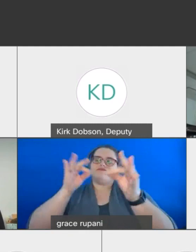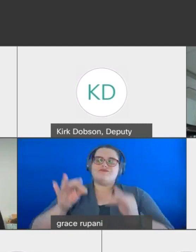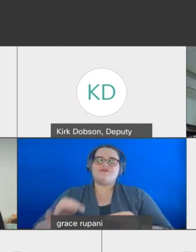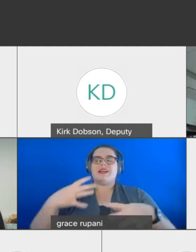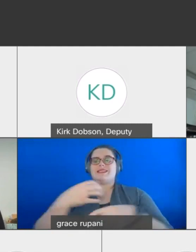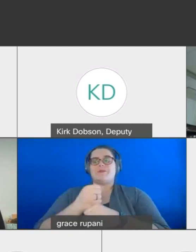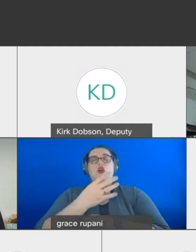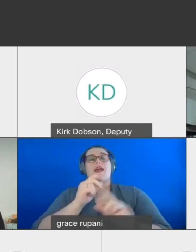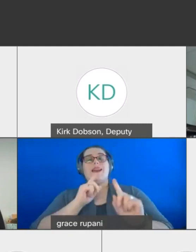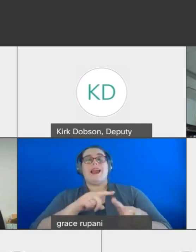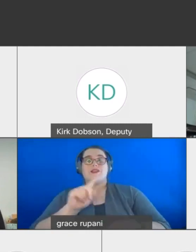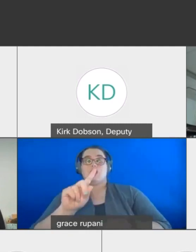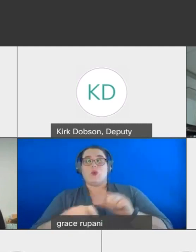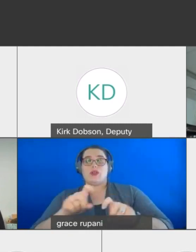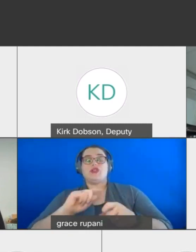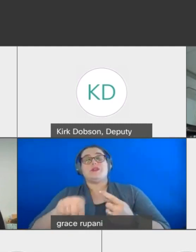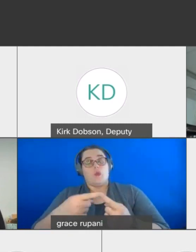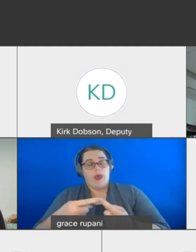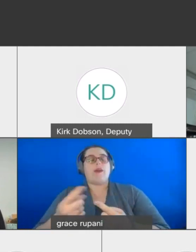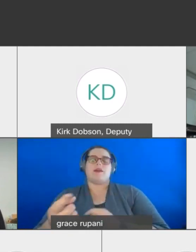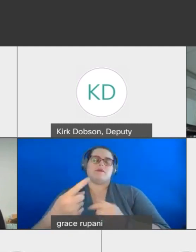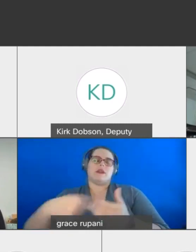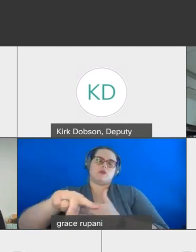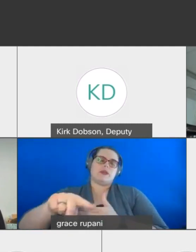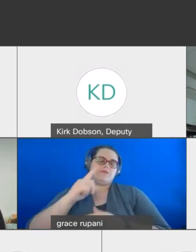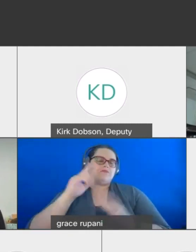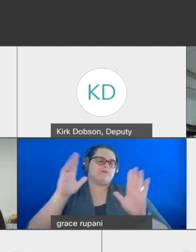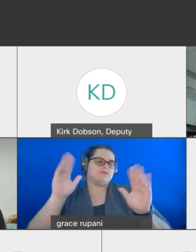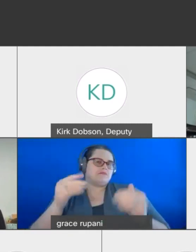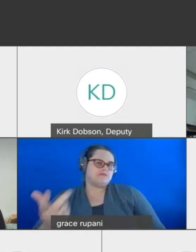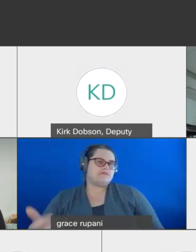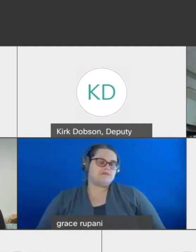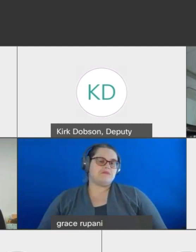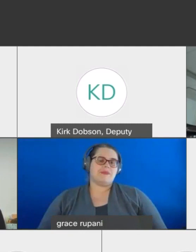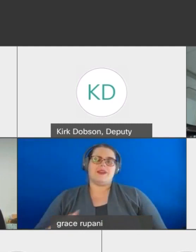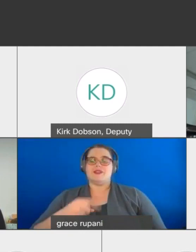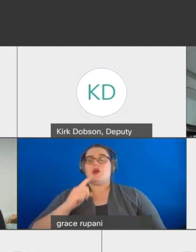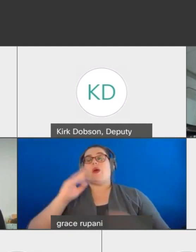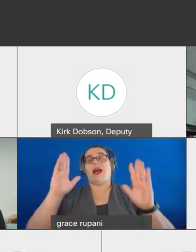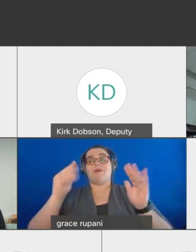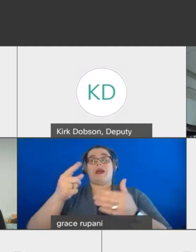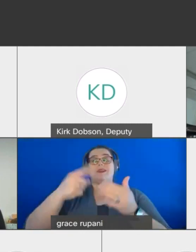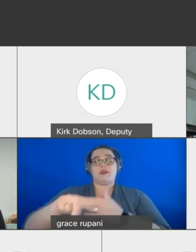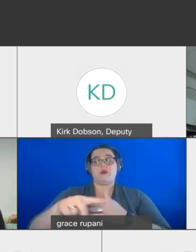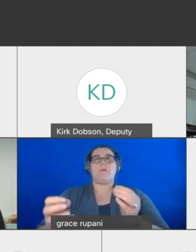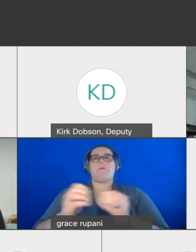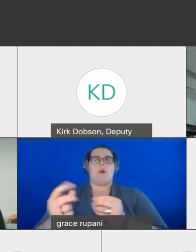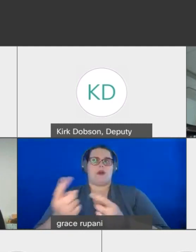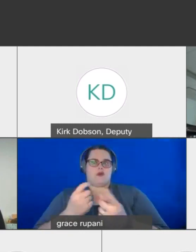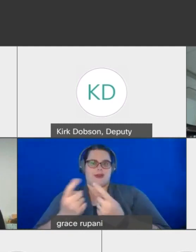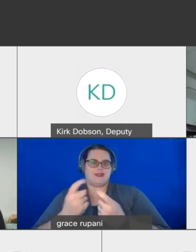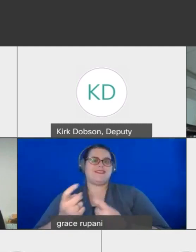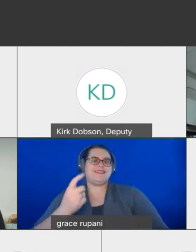that guidance on our call next Friday. So I expect there may be far more questions next week as that guidance is